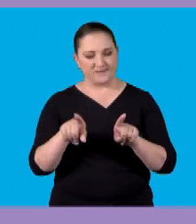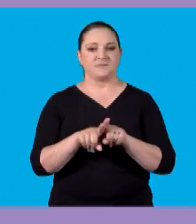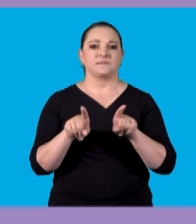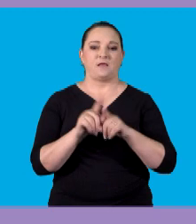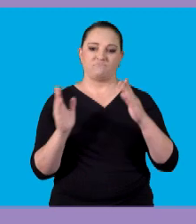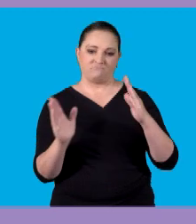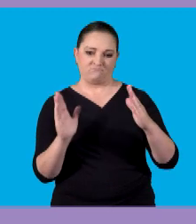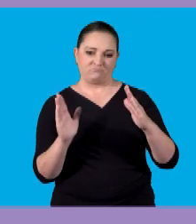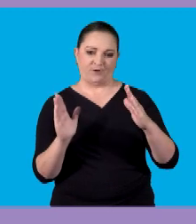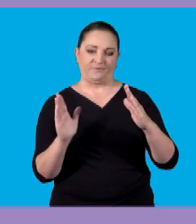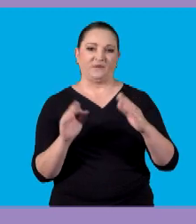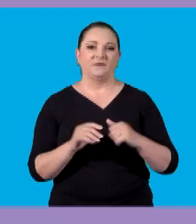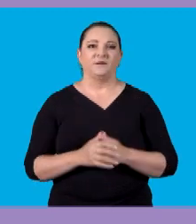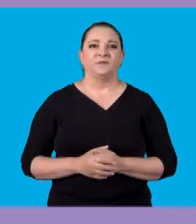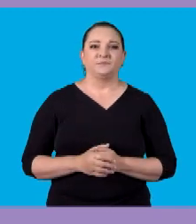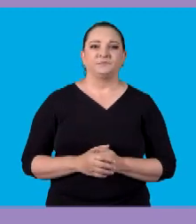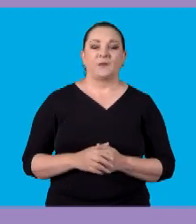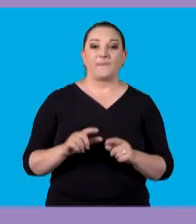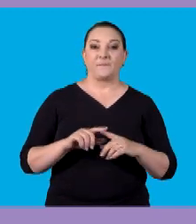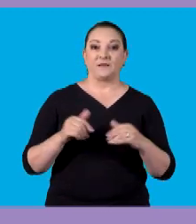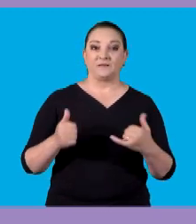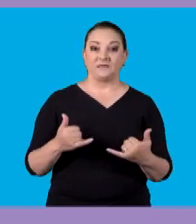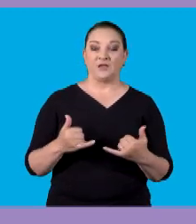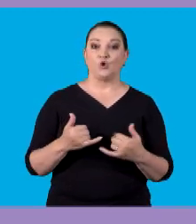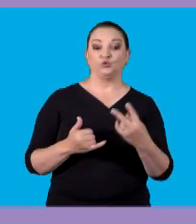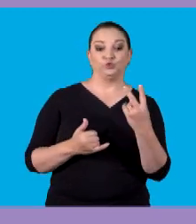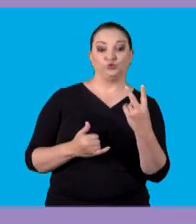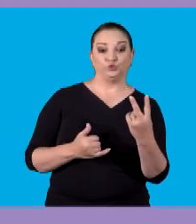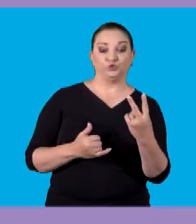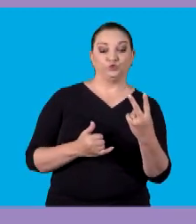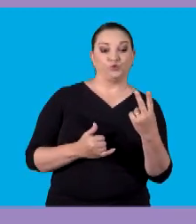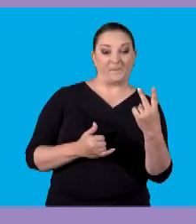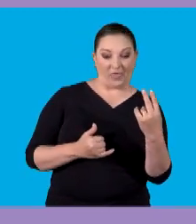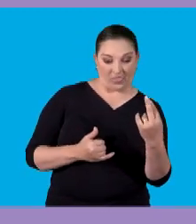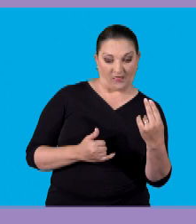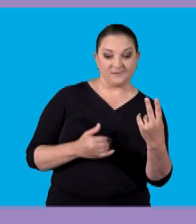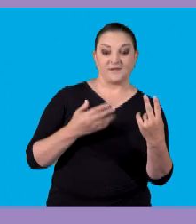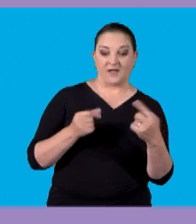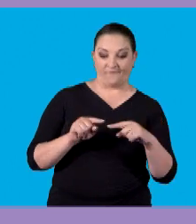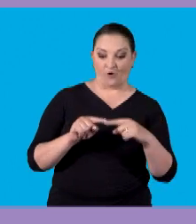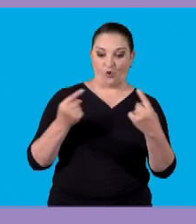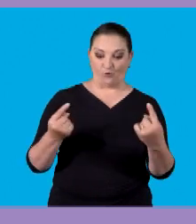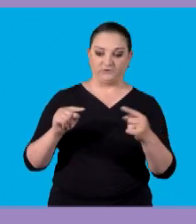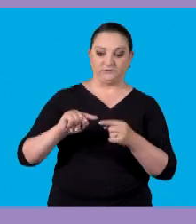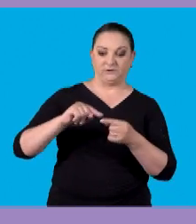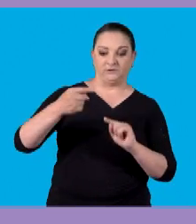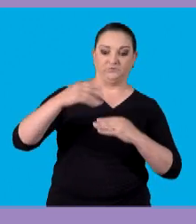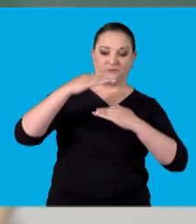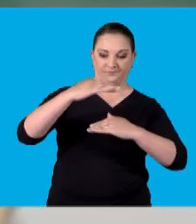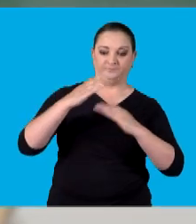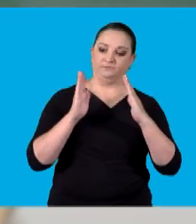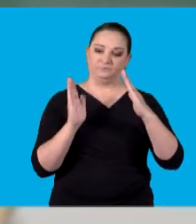other pair of opposite sides is also parallel. So we have two pairs of opposite sides and they are